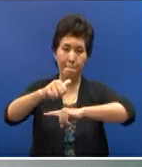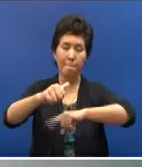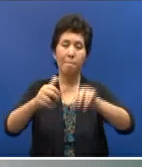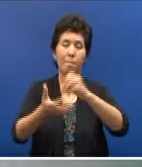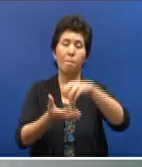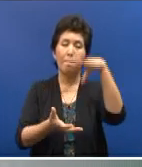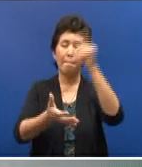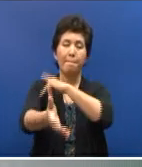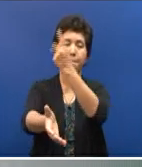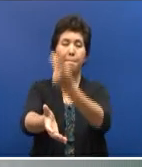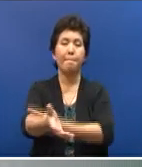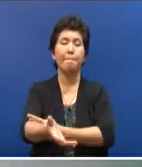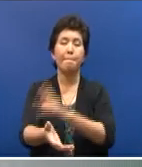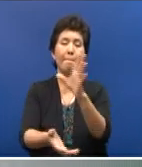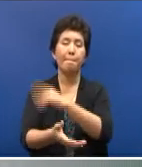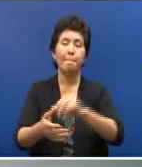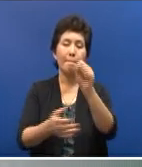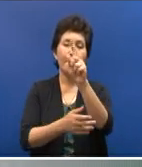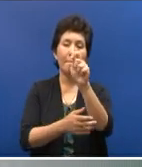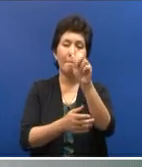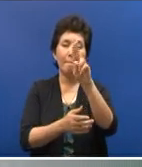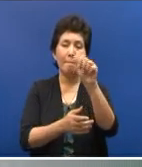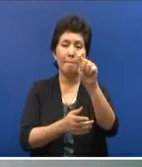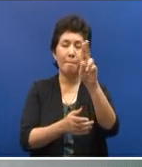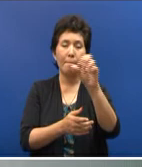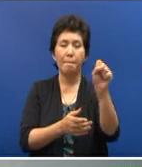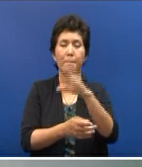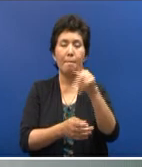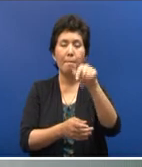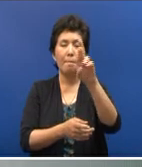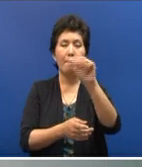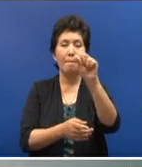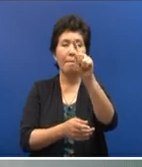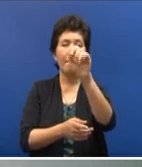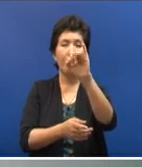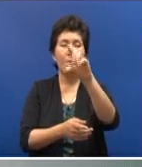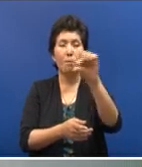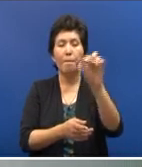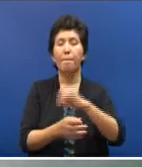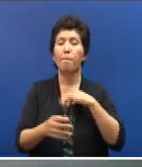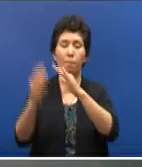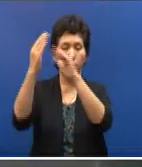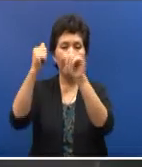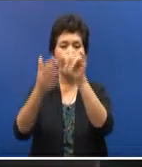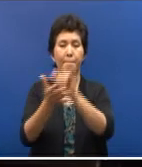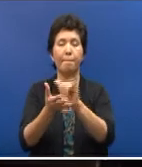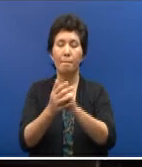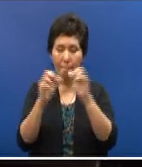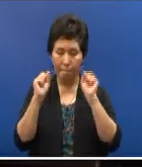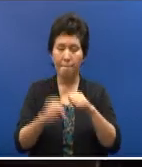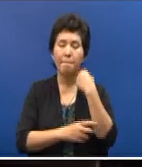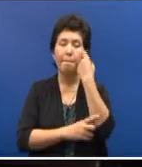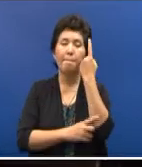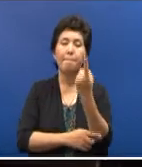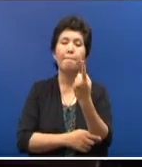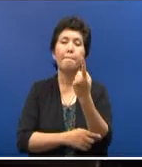of wealth and then power, and also status and prestige. Okay, so I hope that you managed to